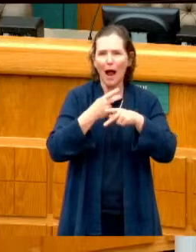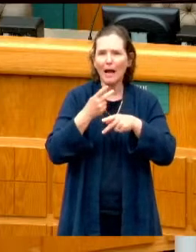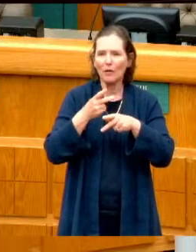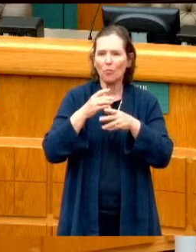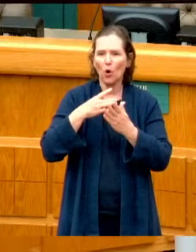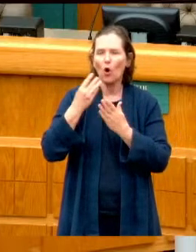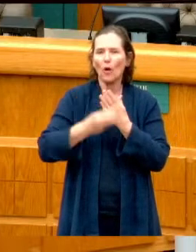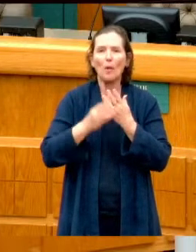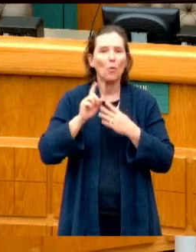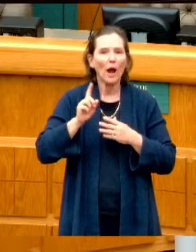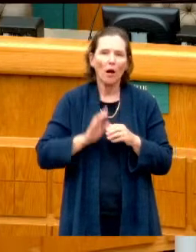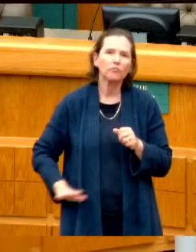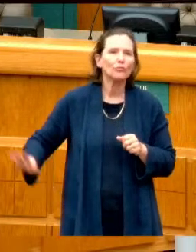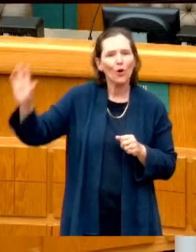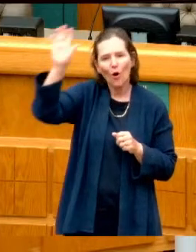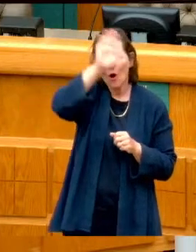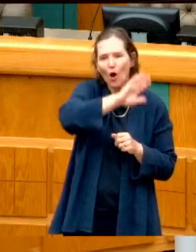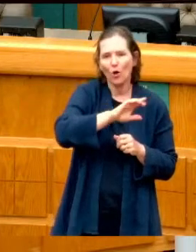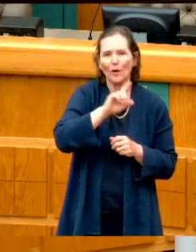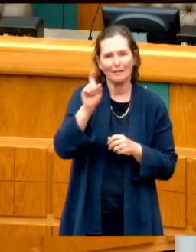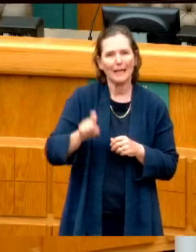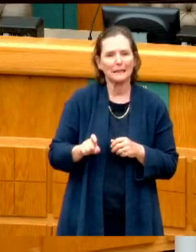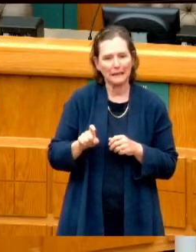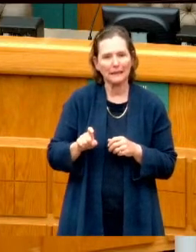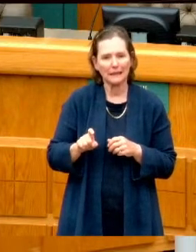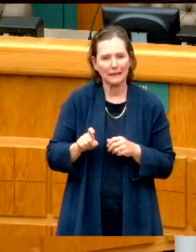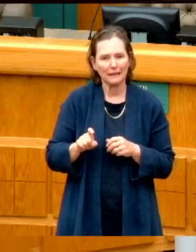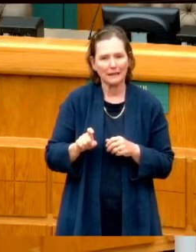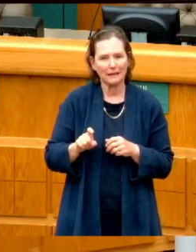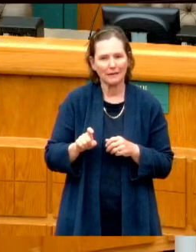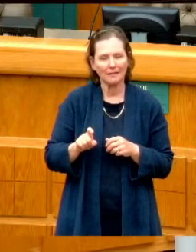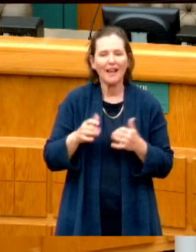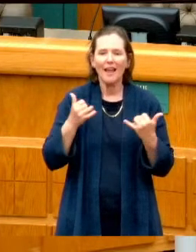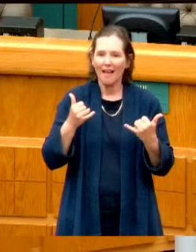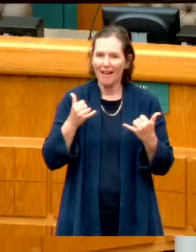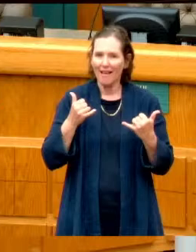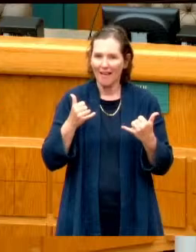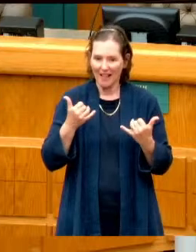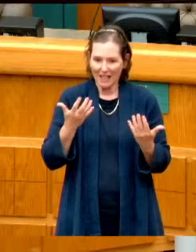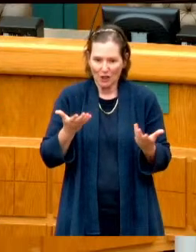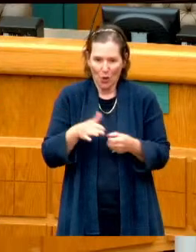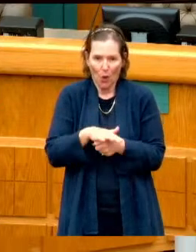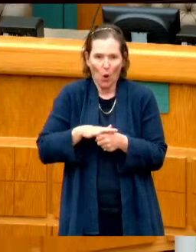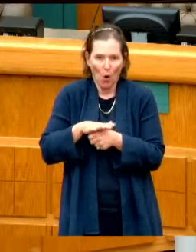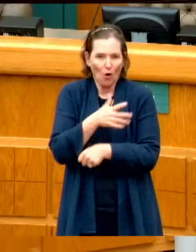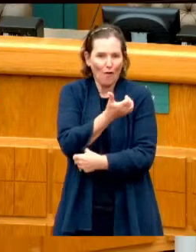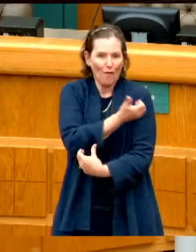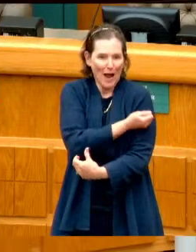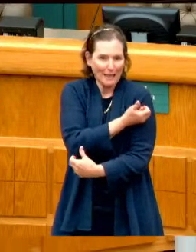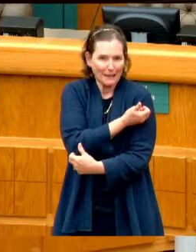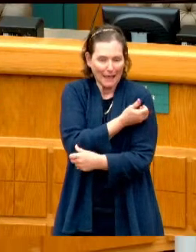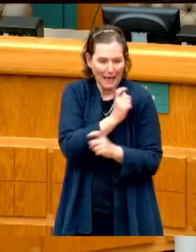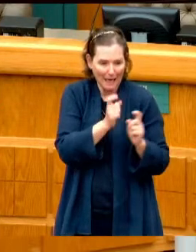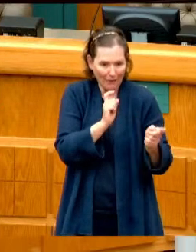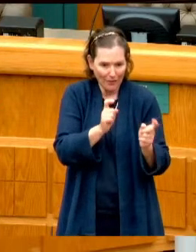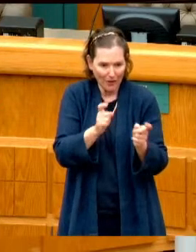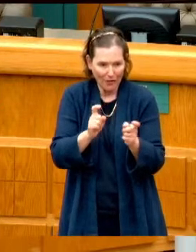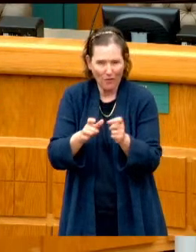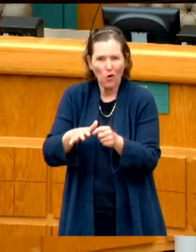vaccine administration is taking place across the city, I still would like to encourage our residents to